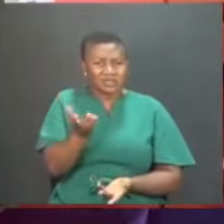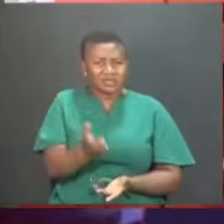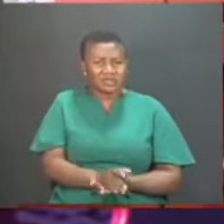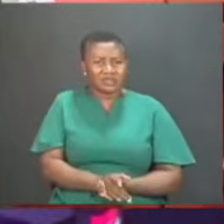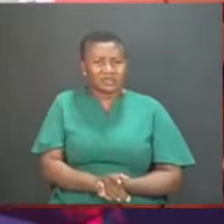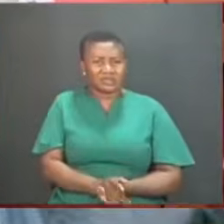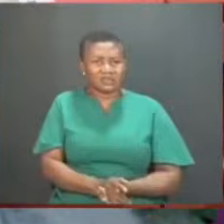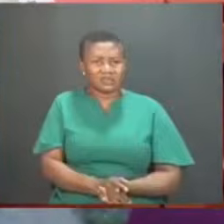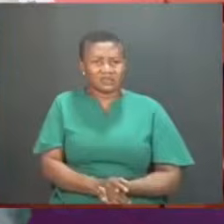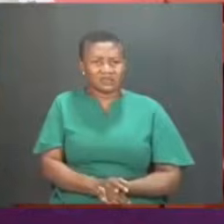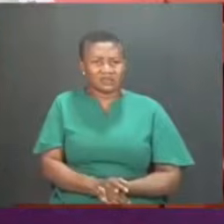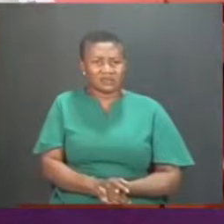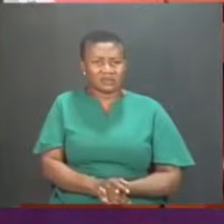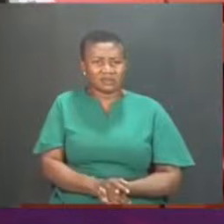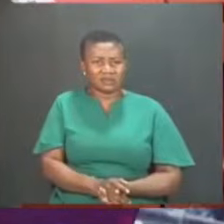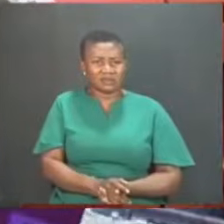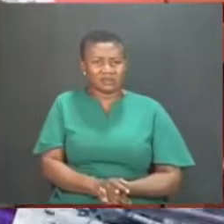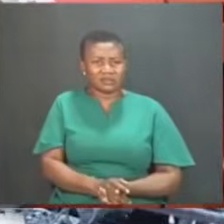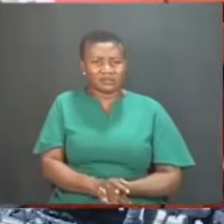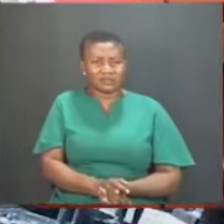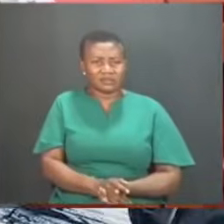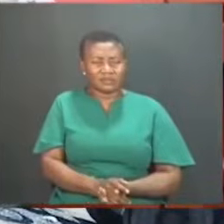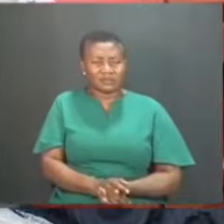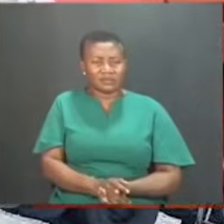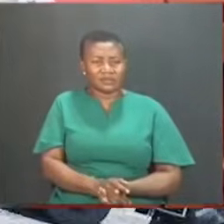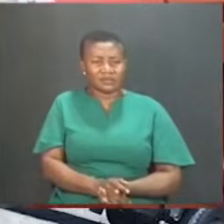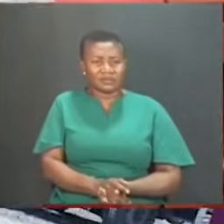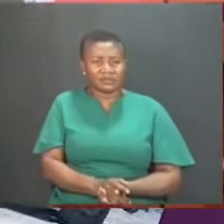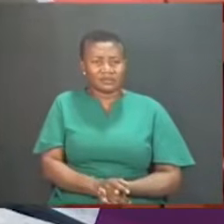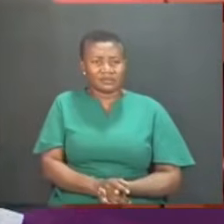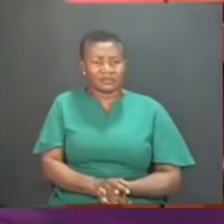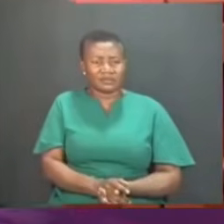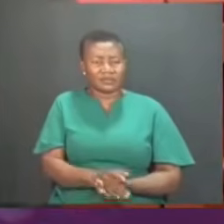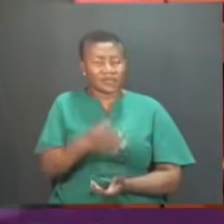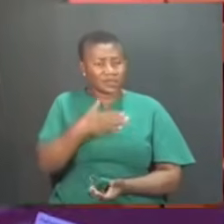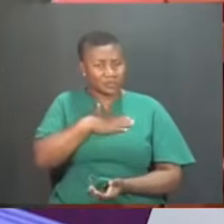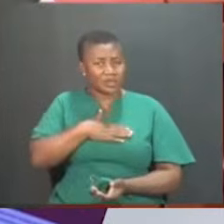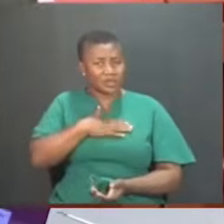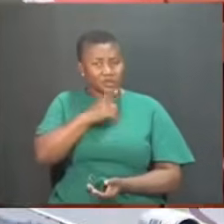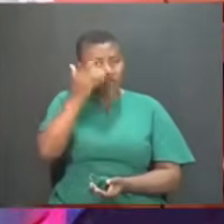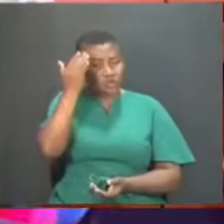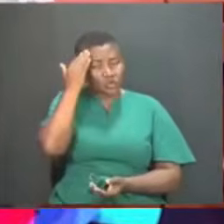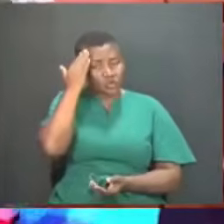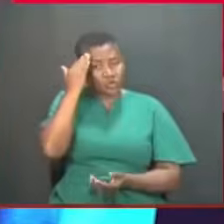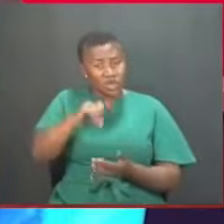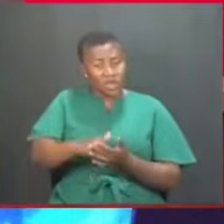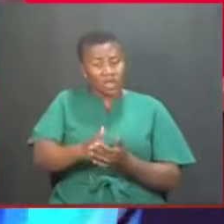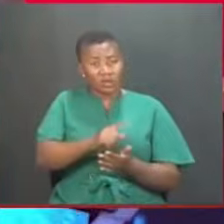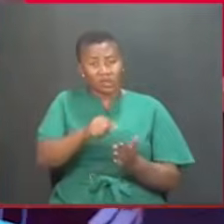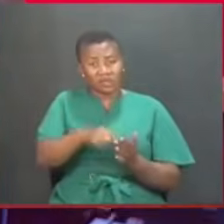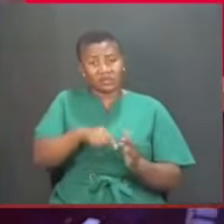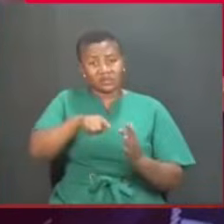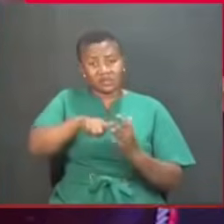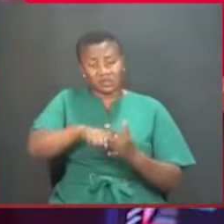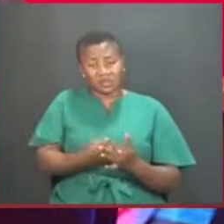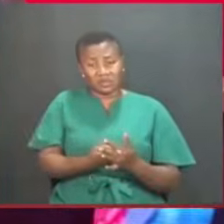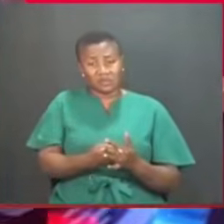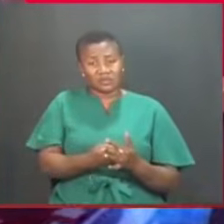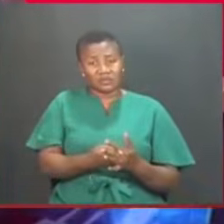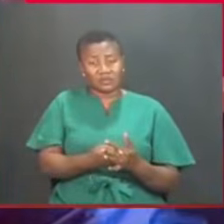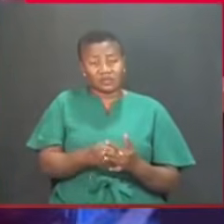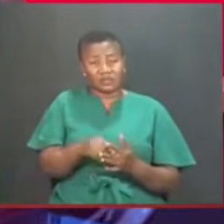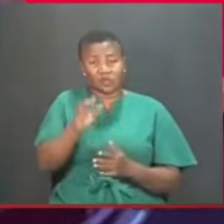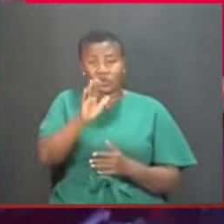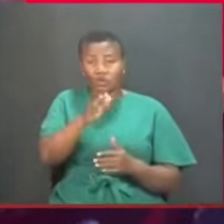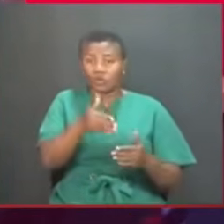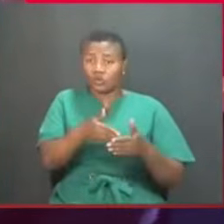Oh, it meant that, please, you know how this thing originated. Your